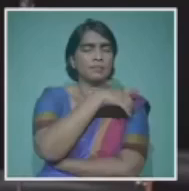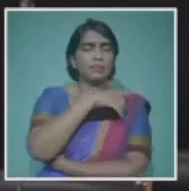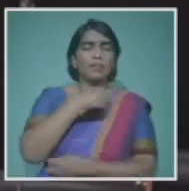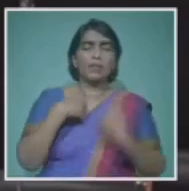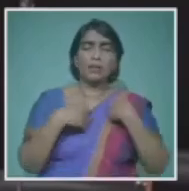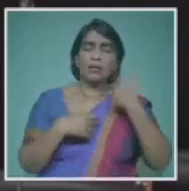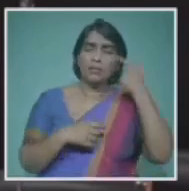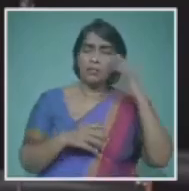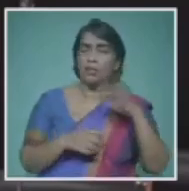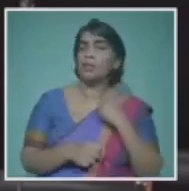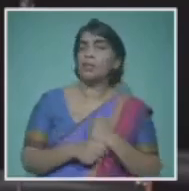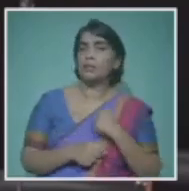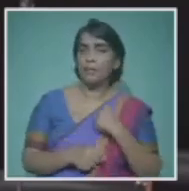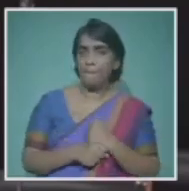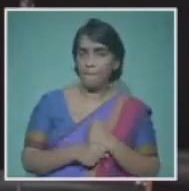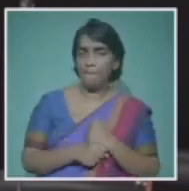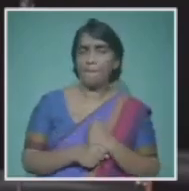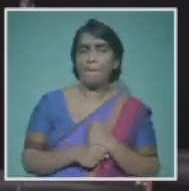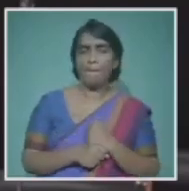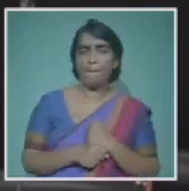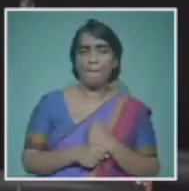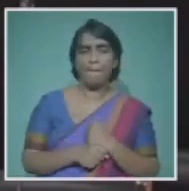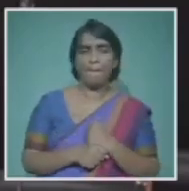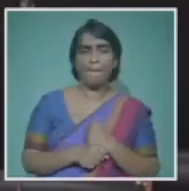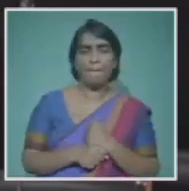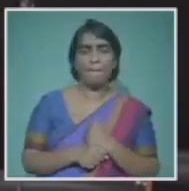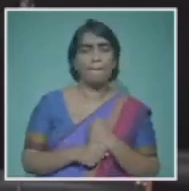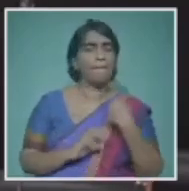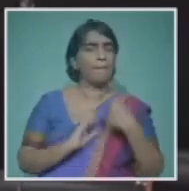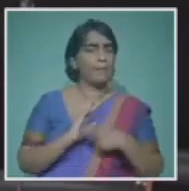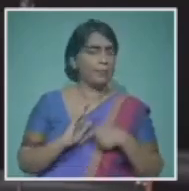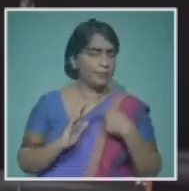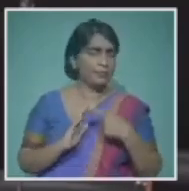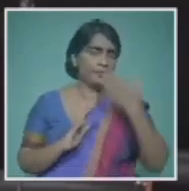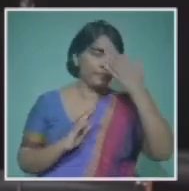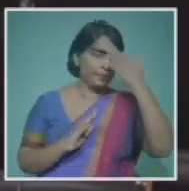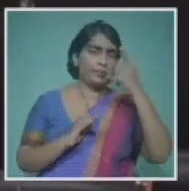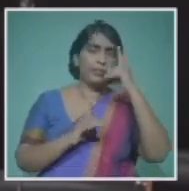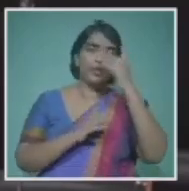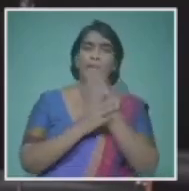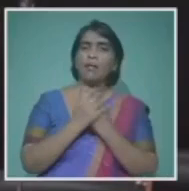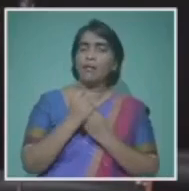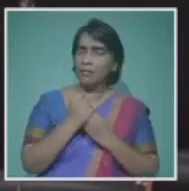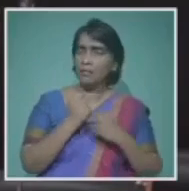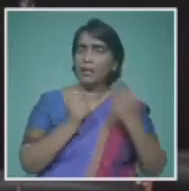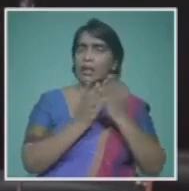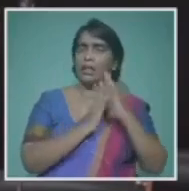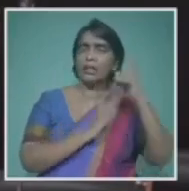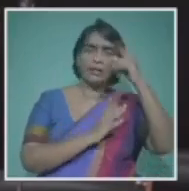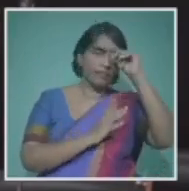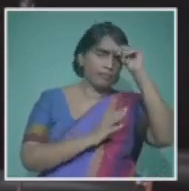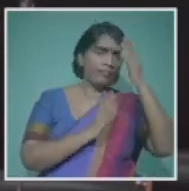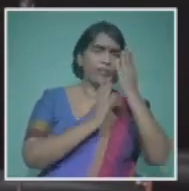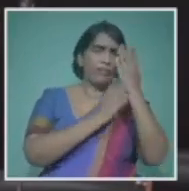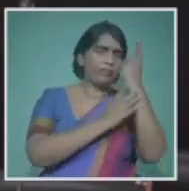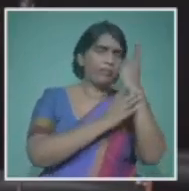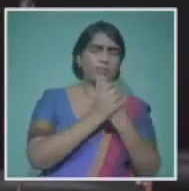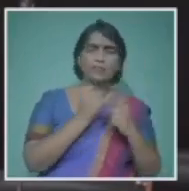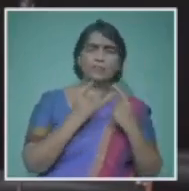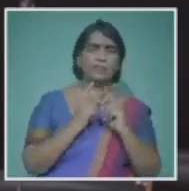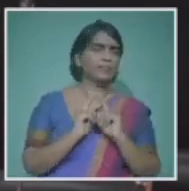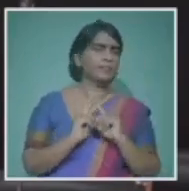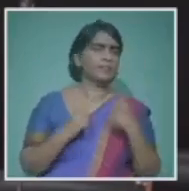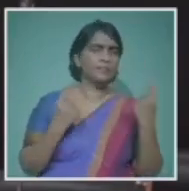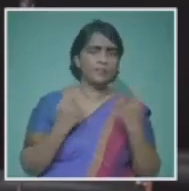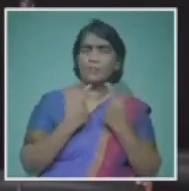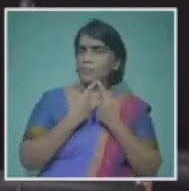of Hinduism in Sri Lanka as compared to India. How many different the Hindu gods are